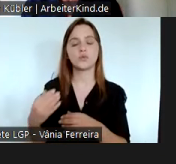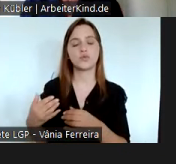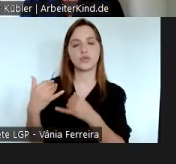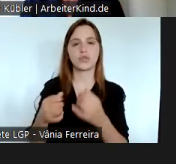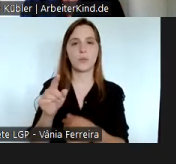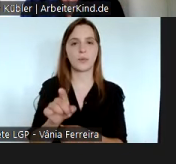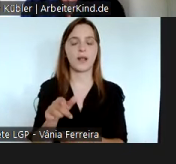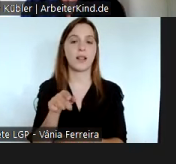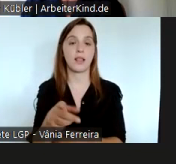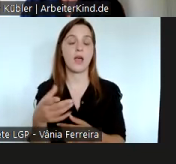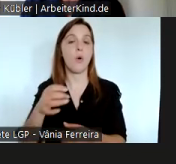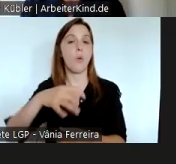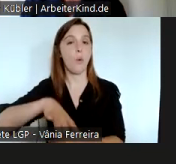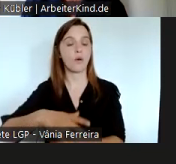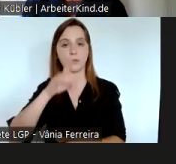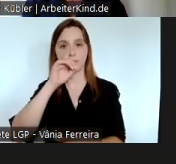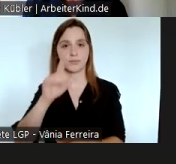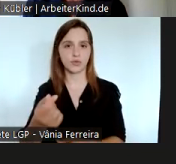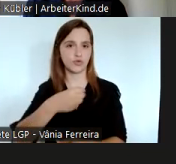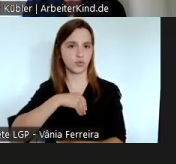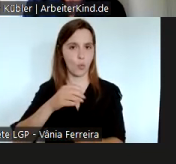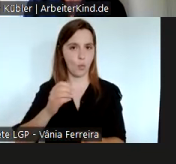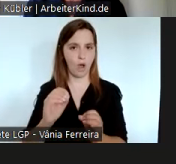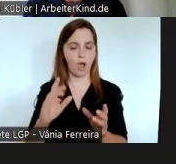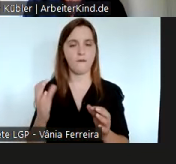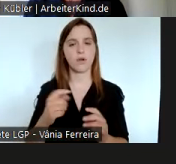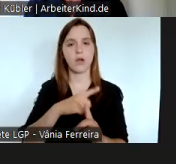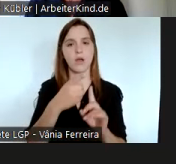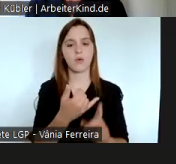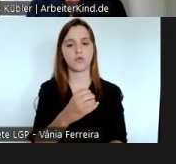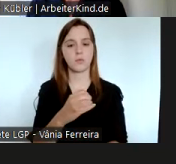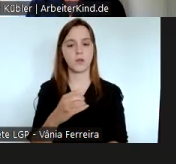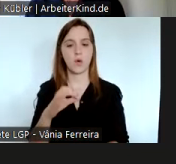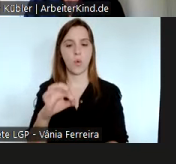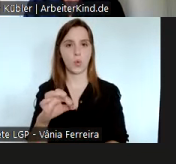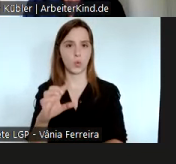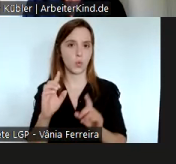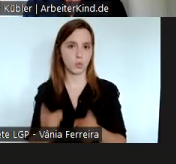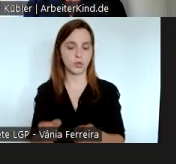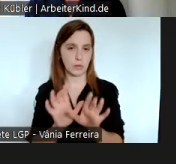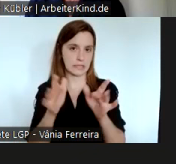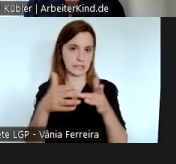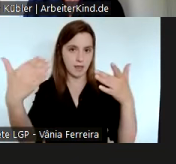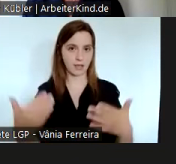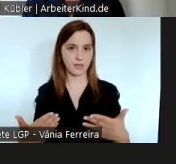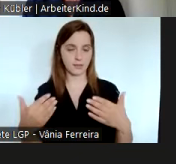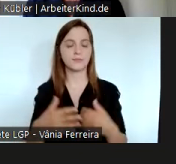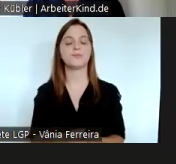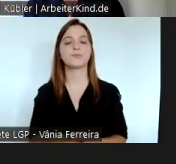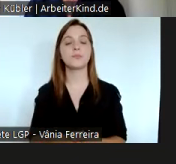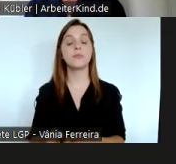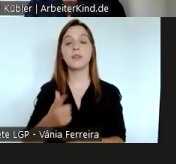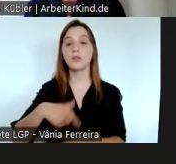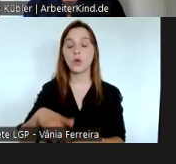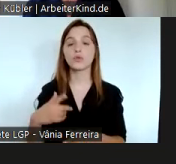Germany. So since 2008, which is when it started as a website, we have